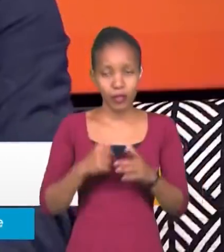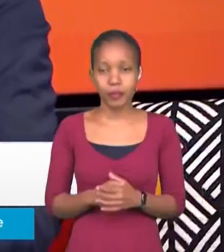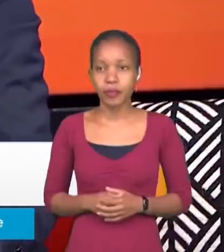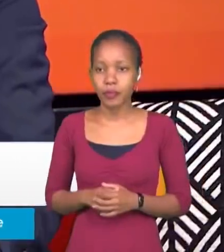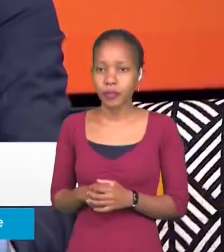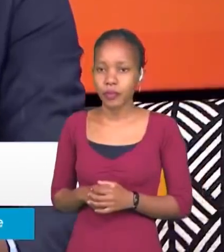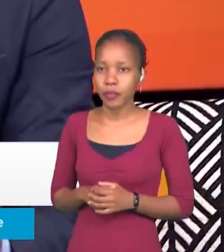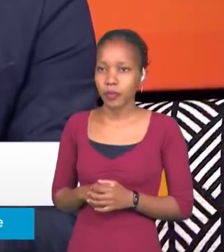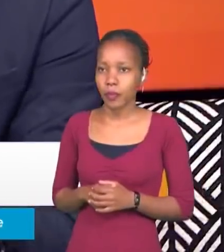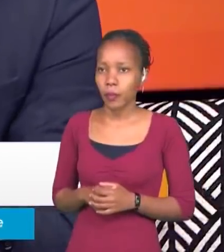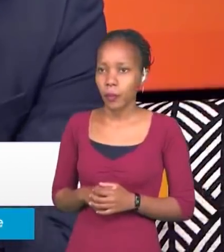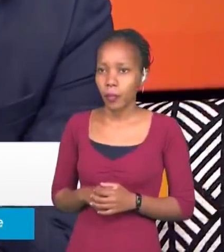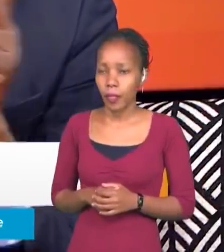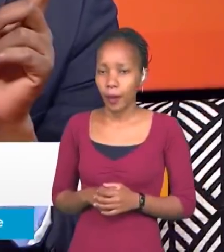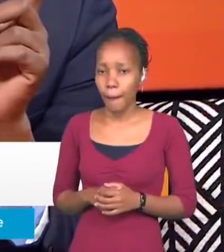Just behind the book,